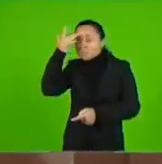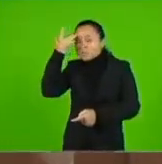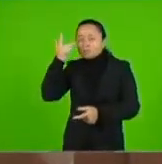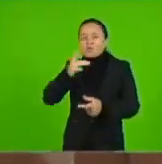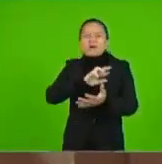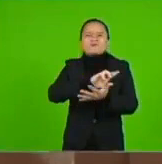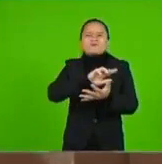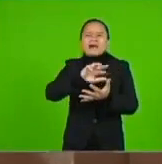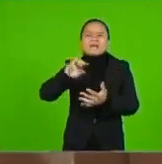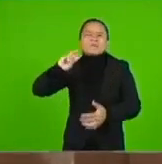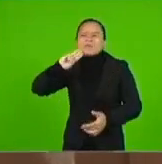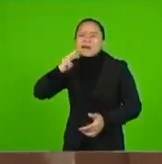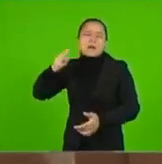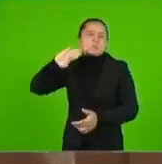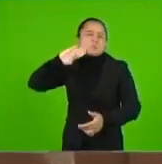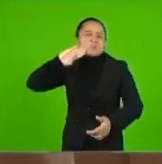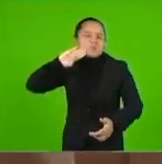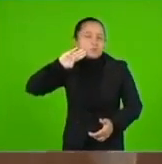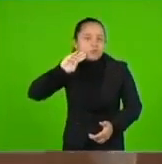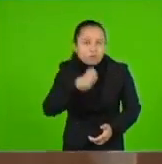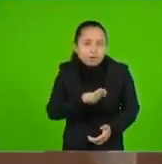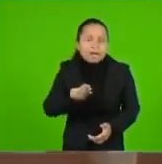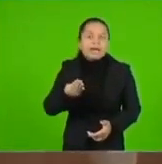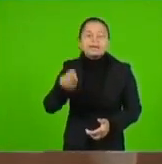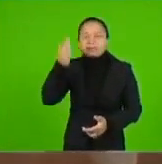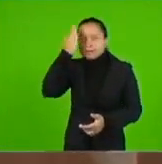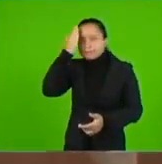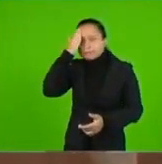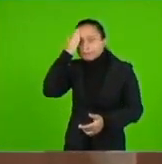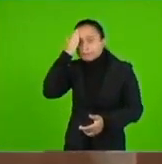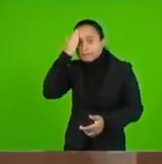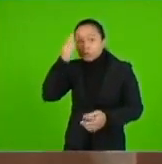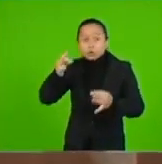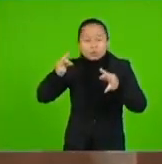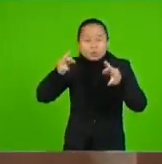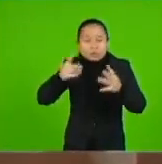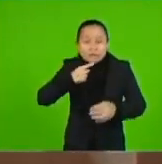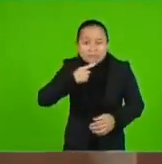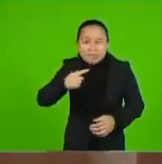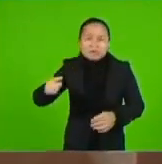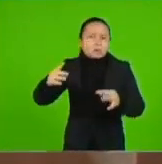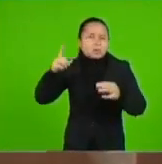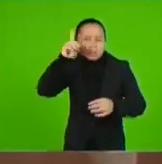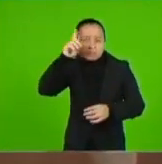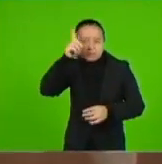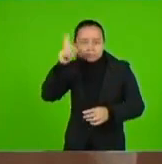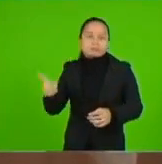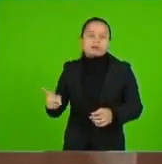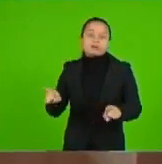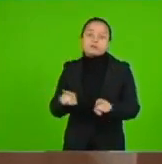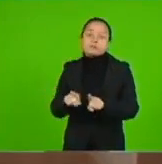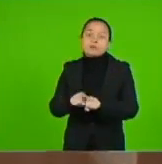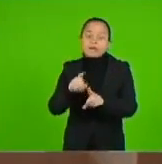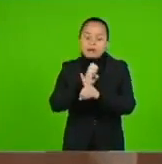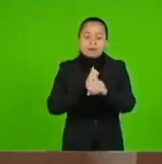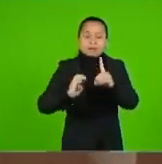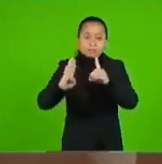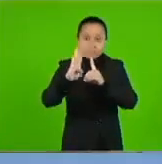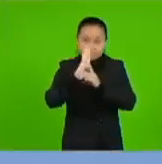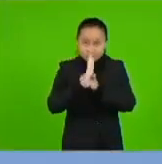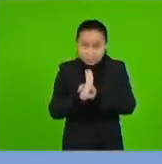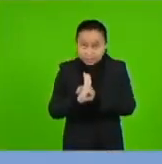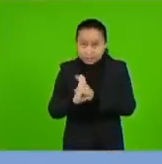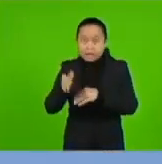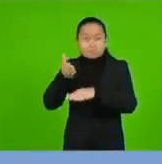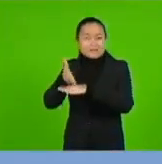people every week in their transmissions. The Sunday schools are transmission of greatest participation in the